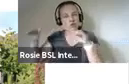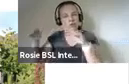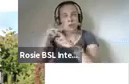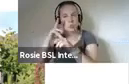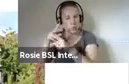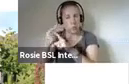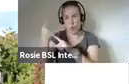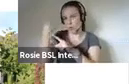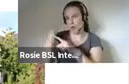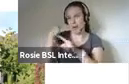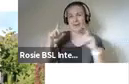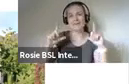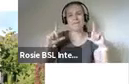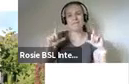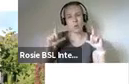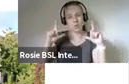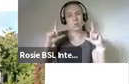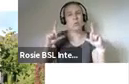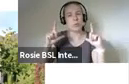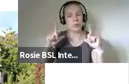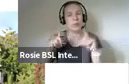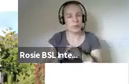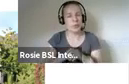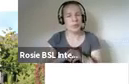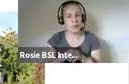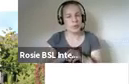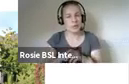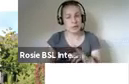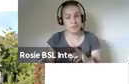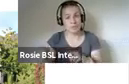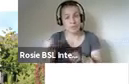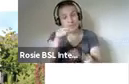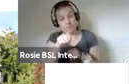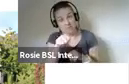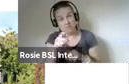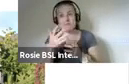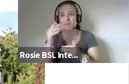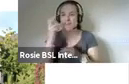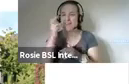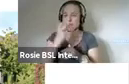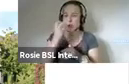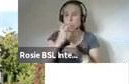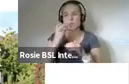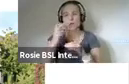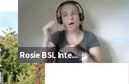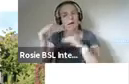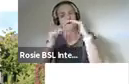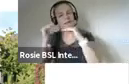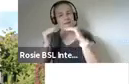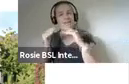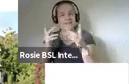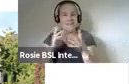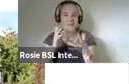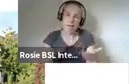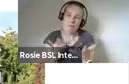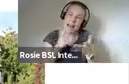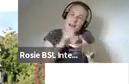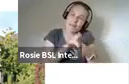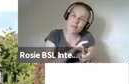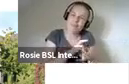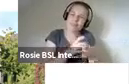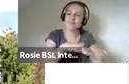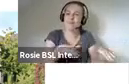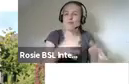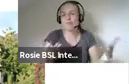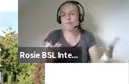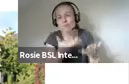the ECD learners were going to, they're playing. They came to the ECD setting and are playing with them. And